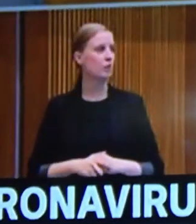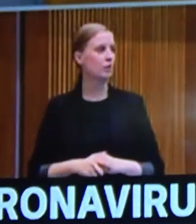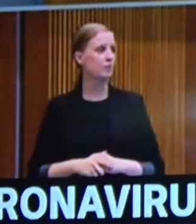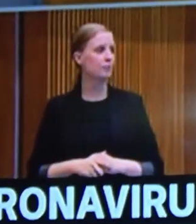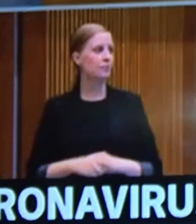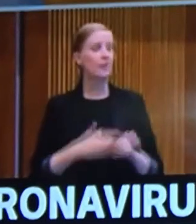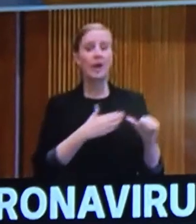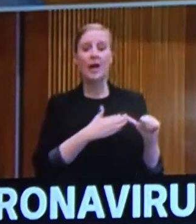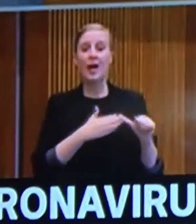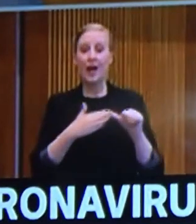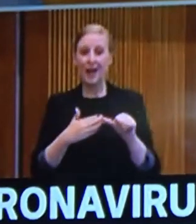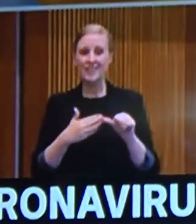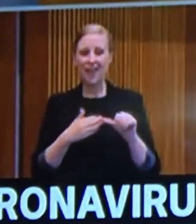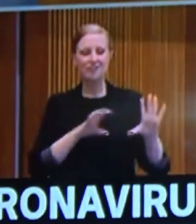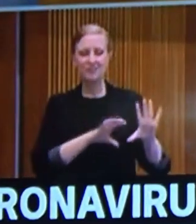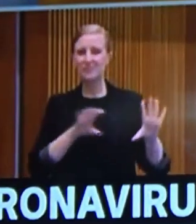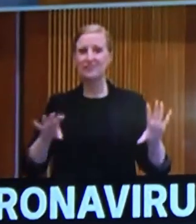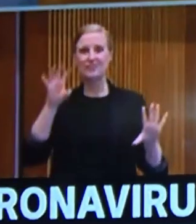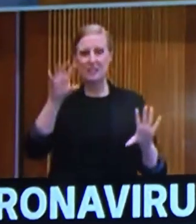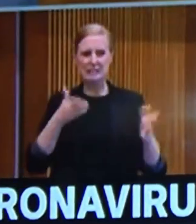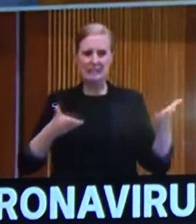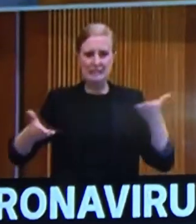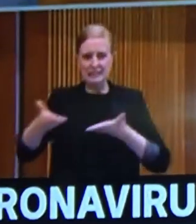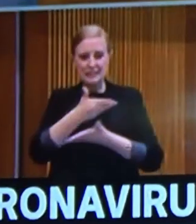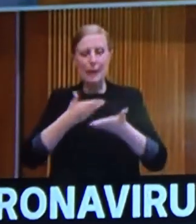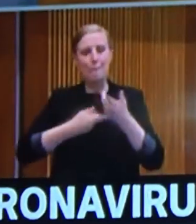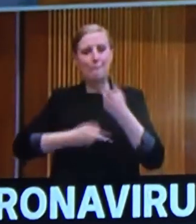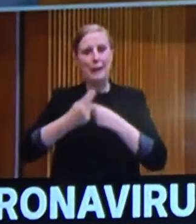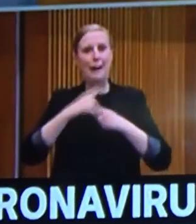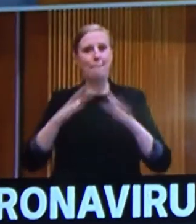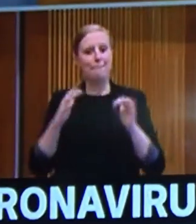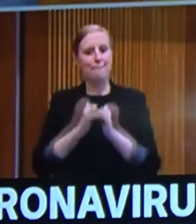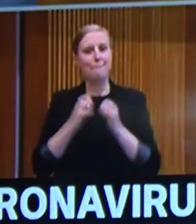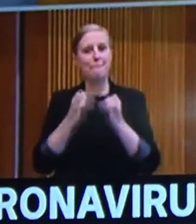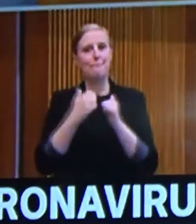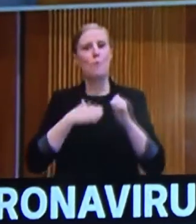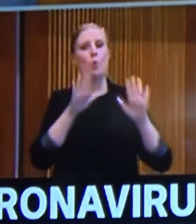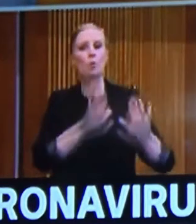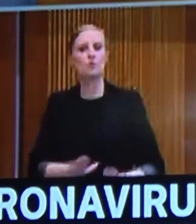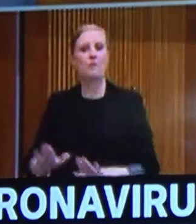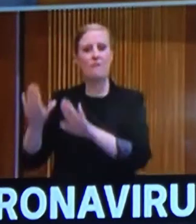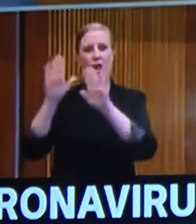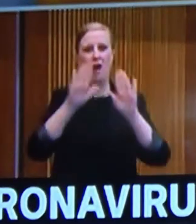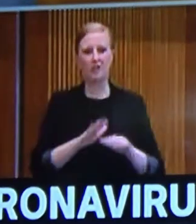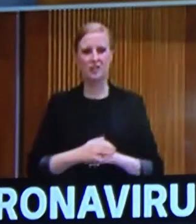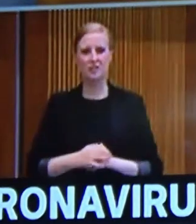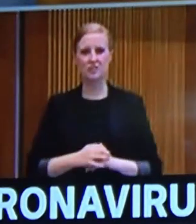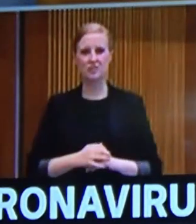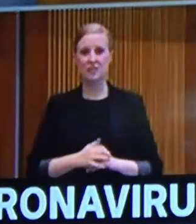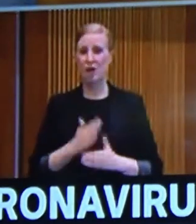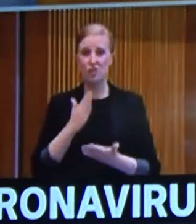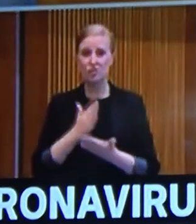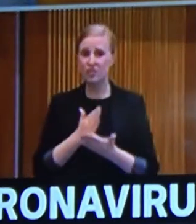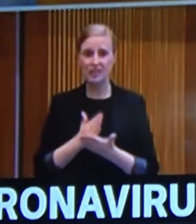more unified. It's a unique arrangement in Australian history, and it's been done at a time